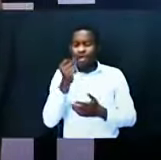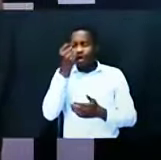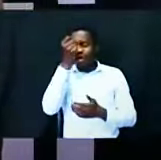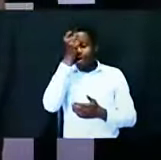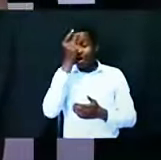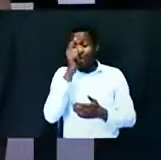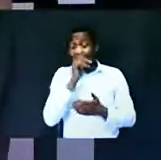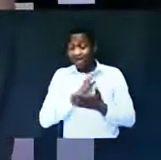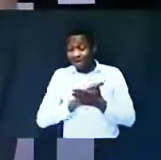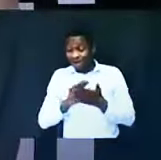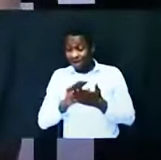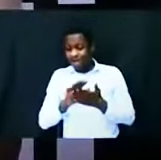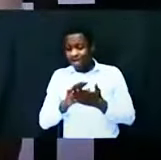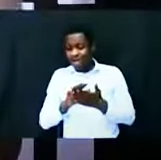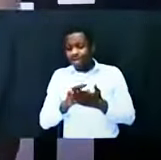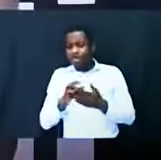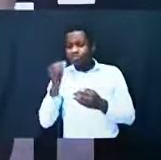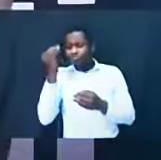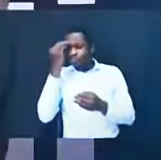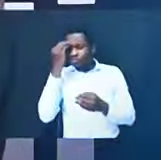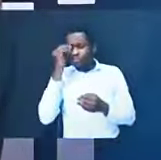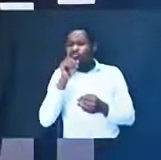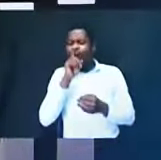their congregation. And